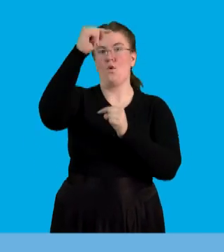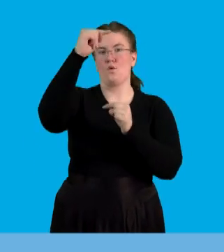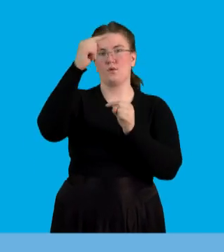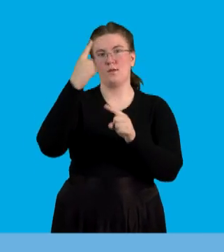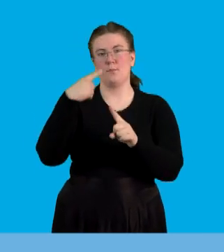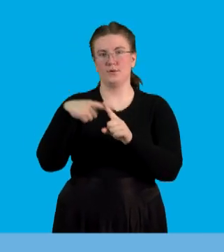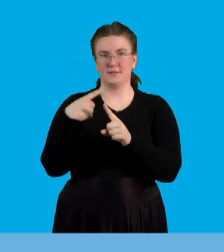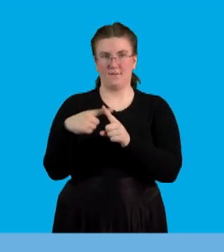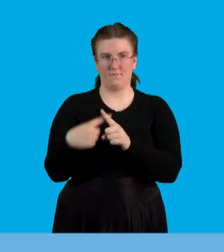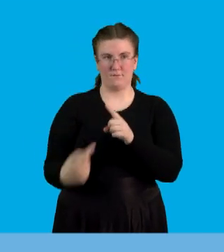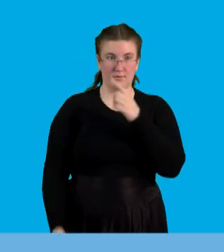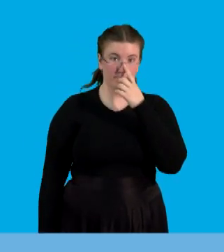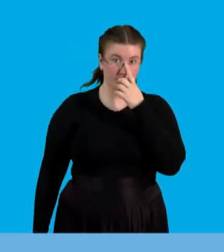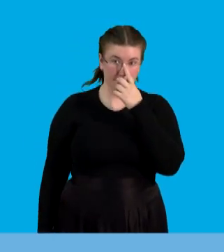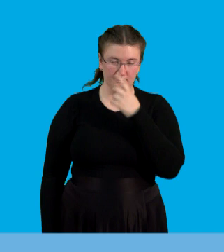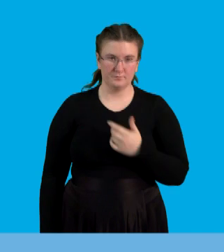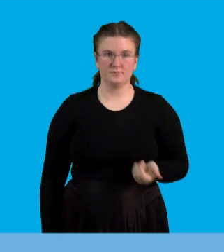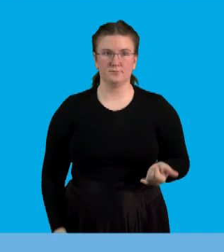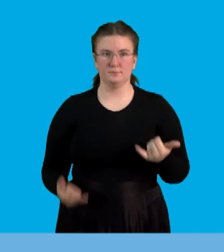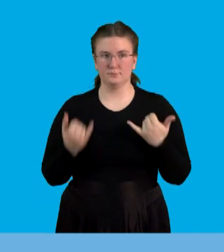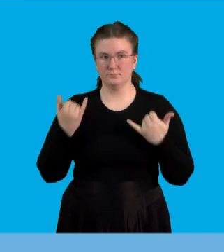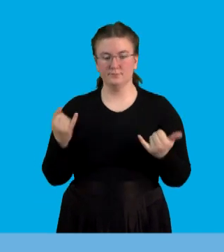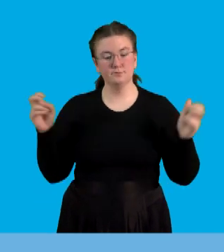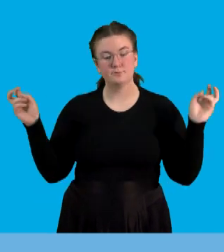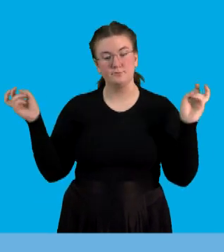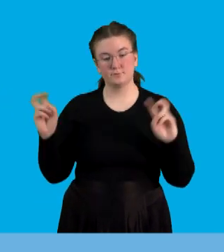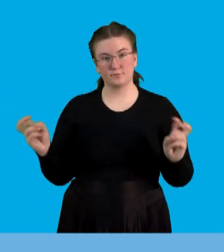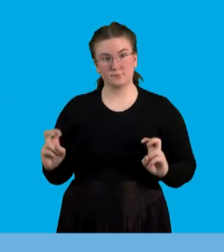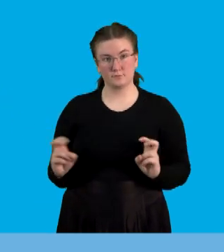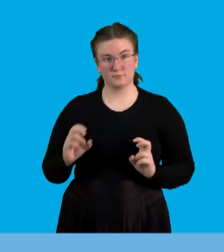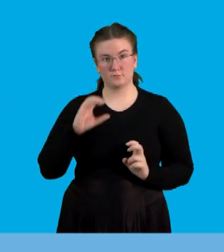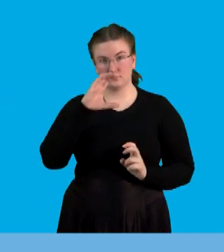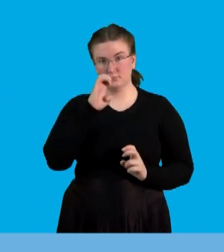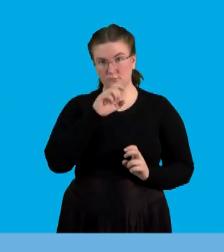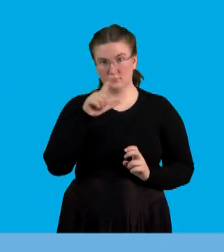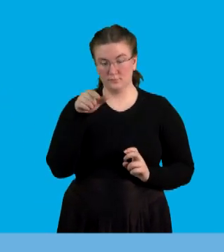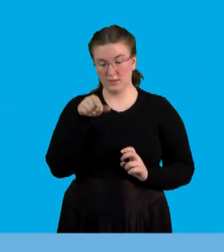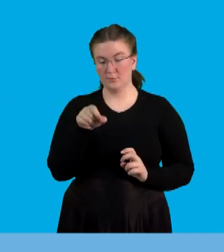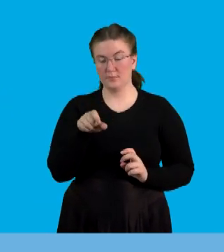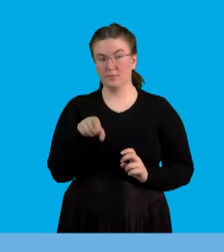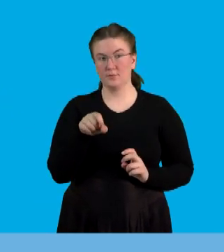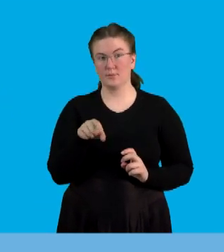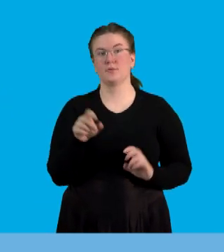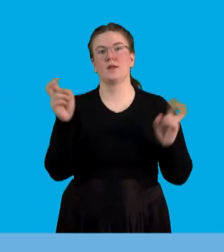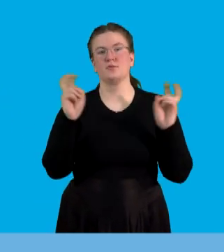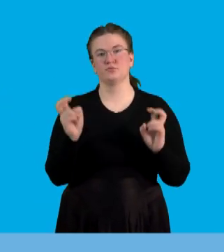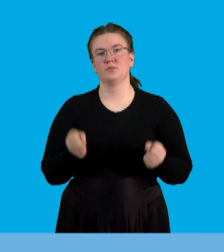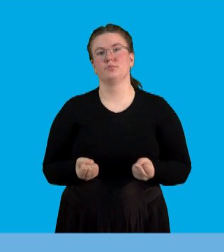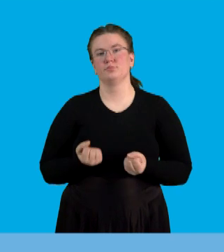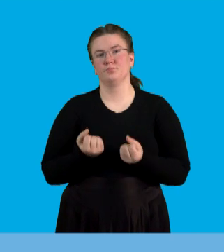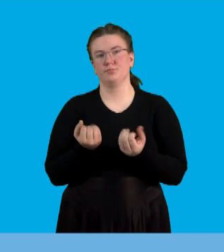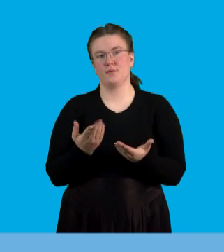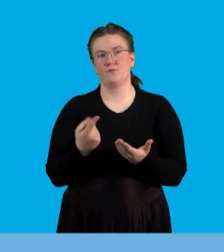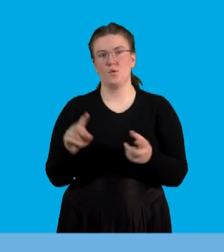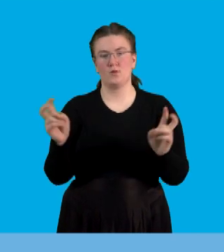your positive. So now, electrical cells are the source of energy for electric circuit. We do